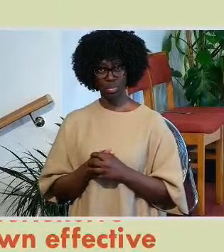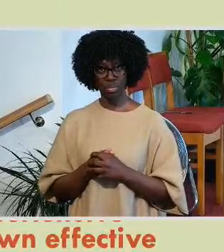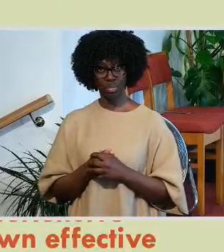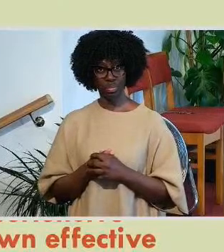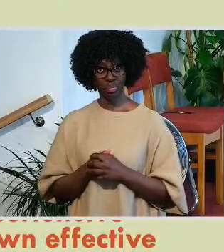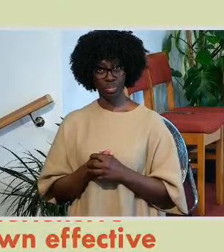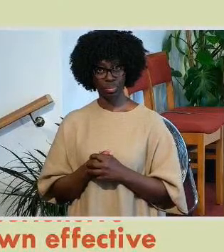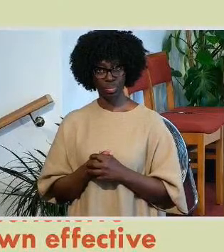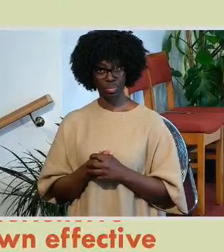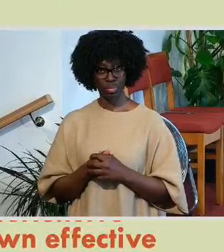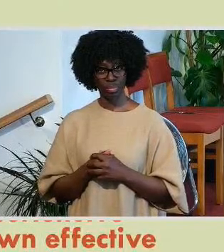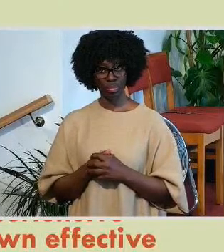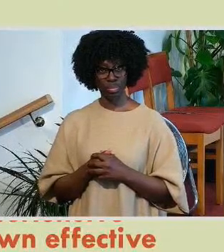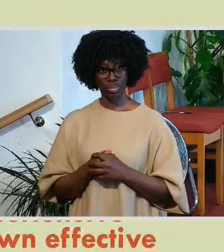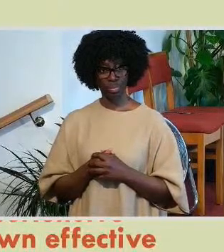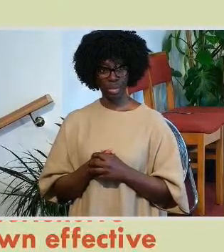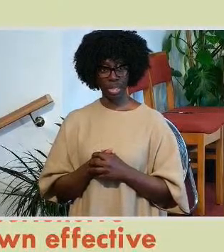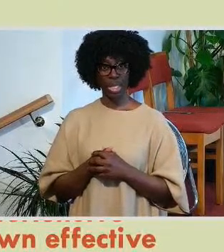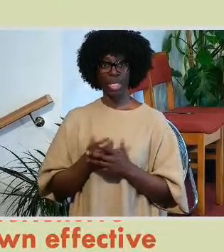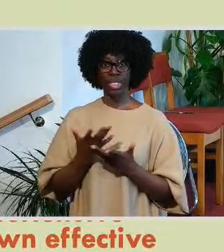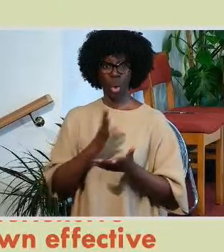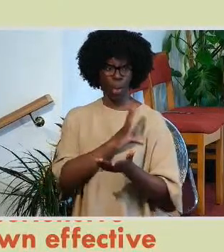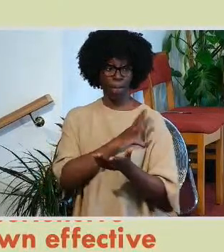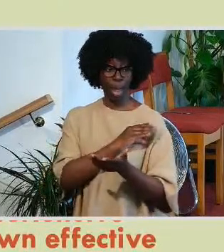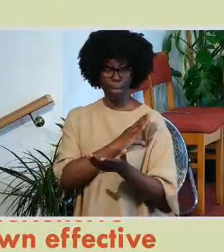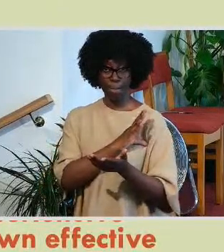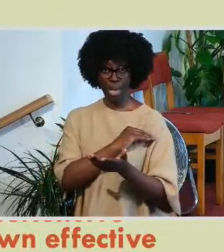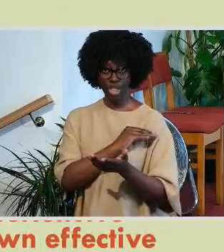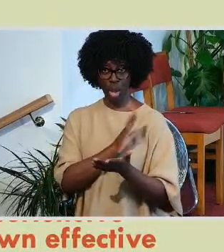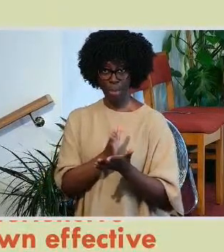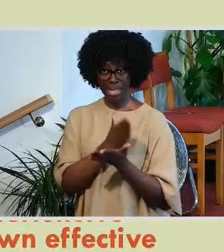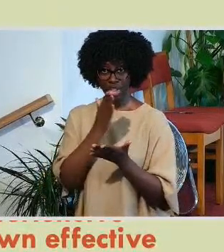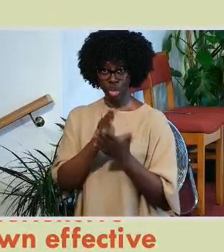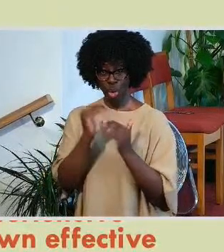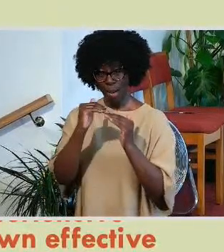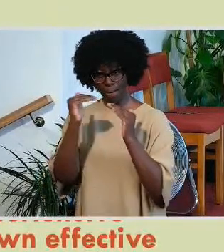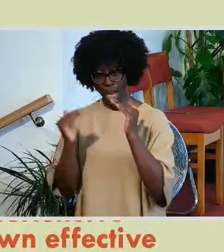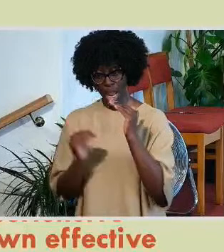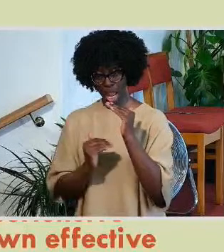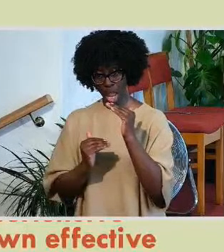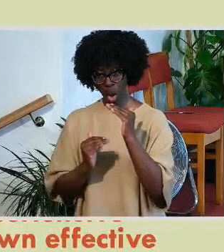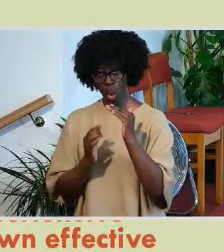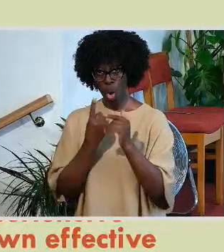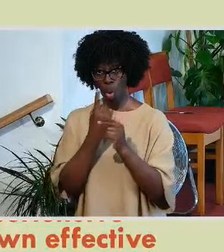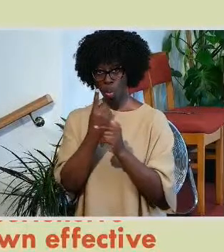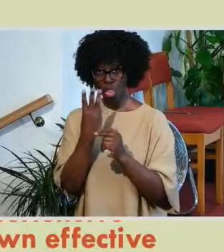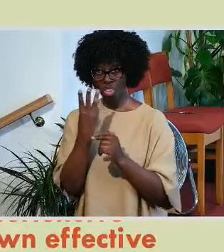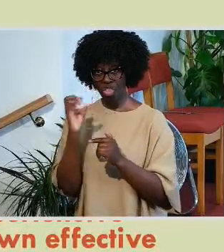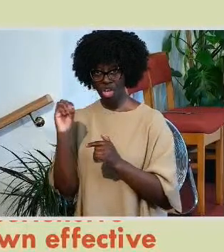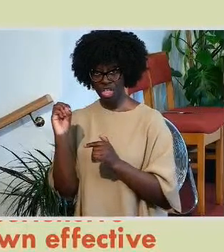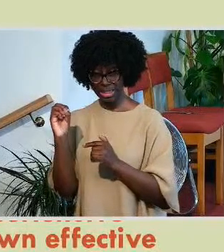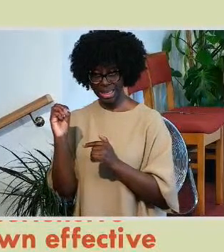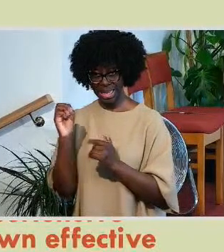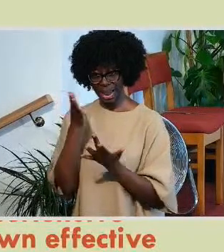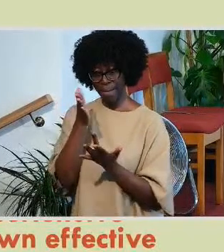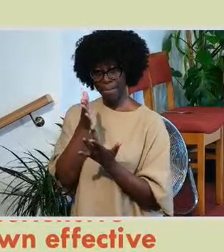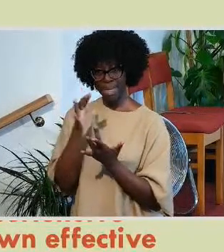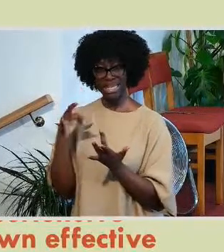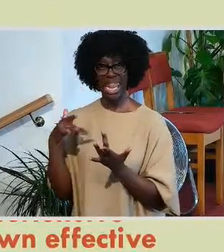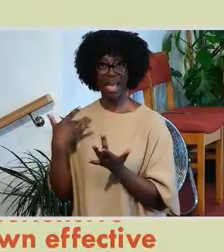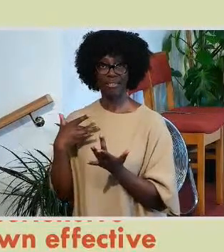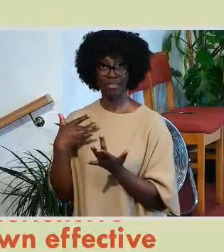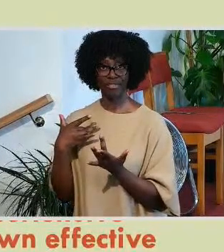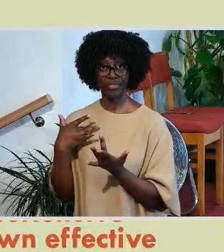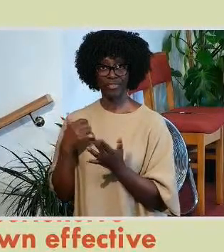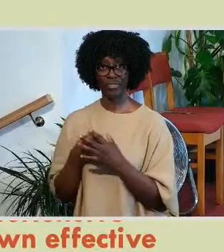as I said before, in maintaining your blood pressure below 130 in the middle life, so